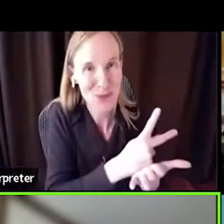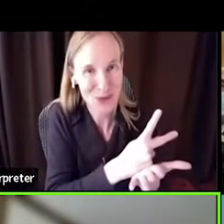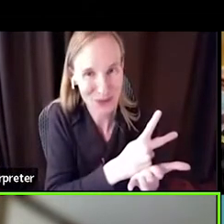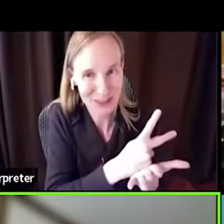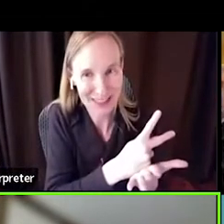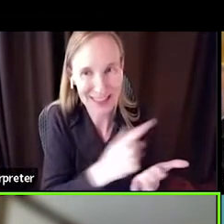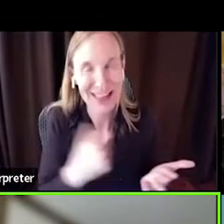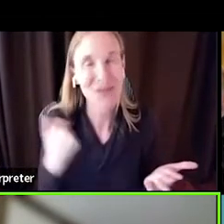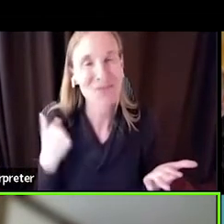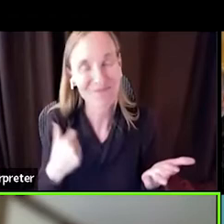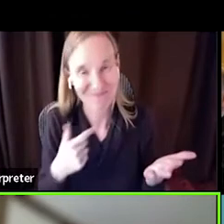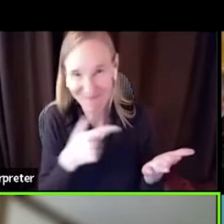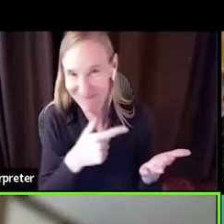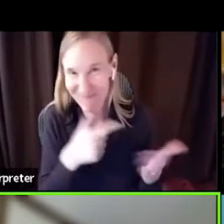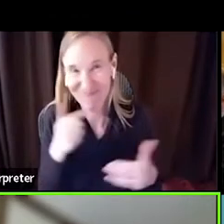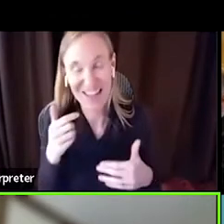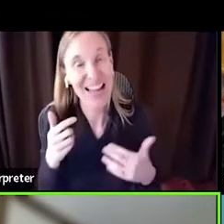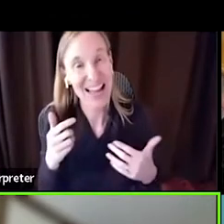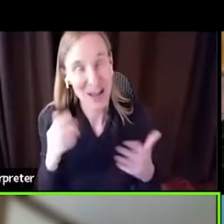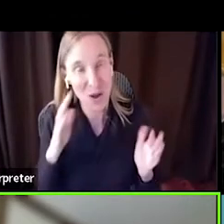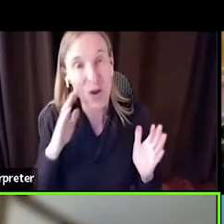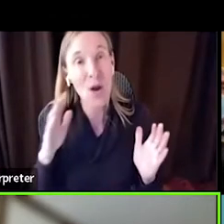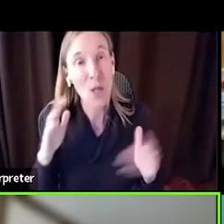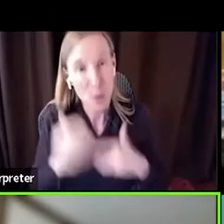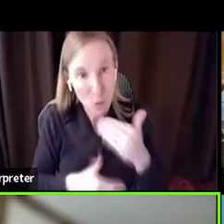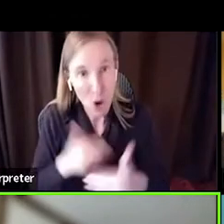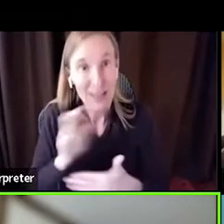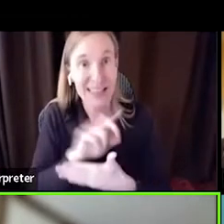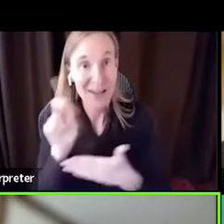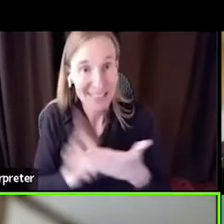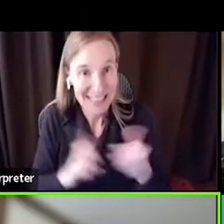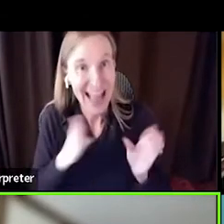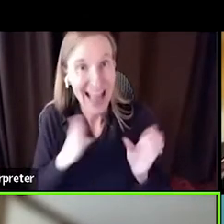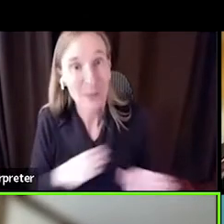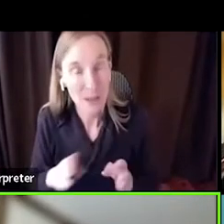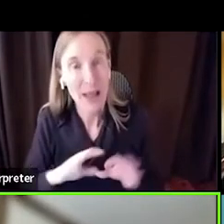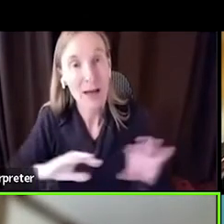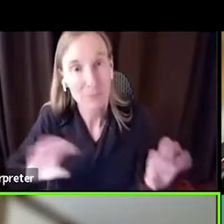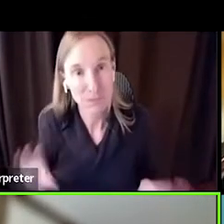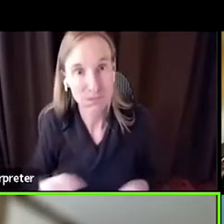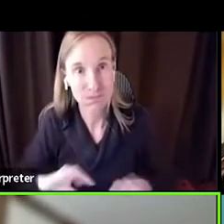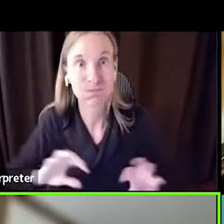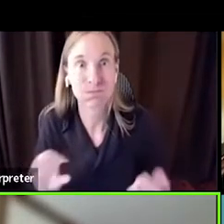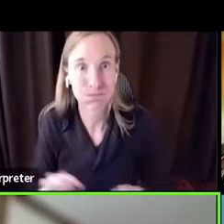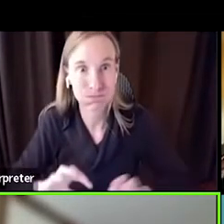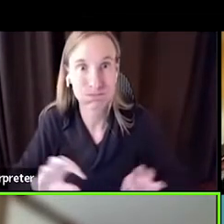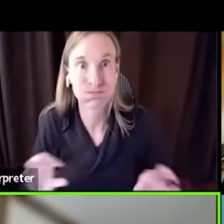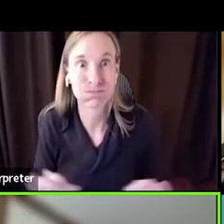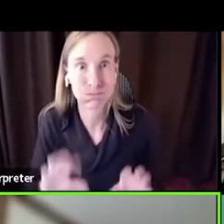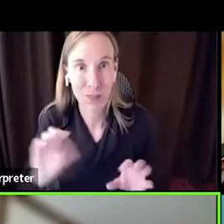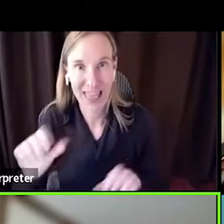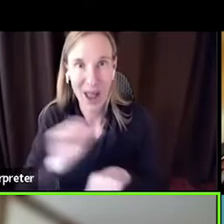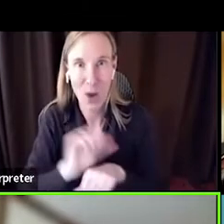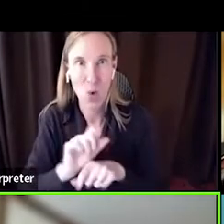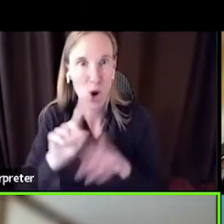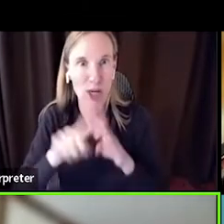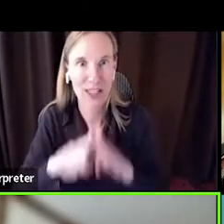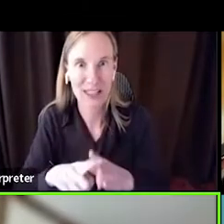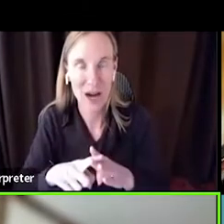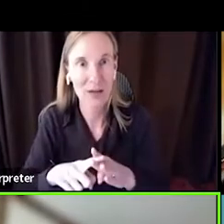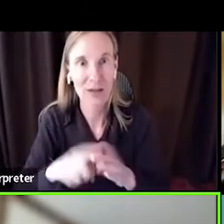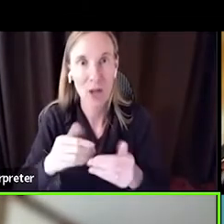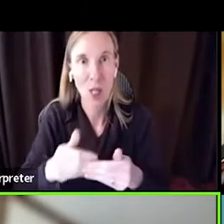years, the process of designing the plans and that whole plan management body of work begins very early the previous plan